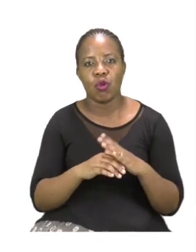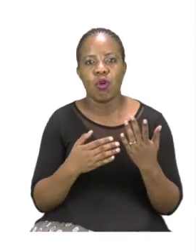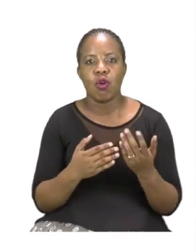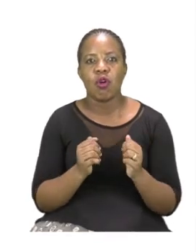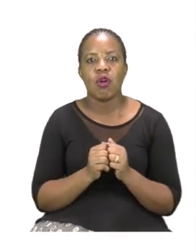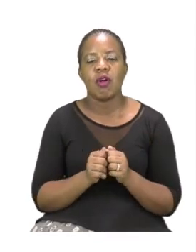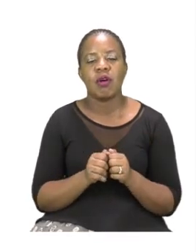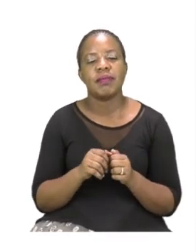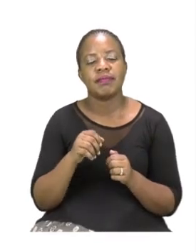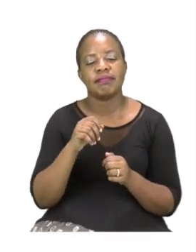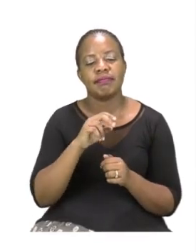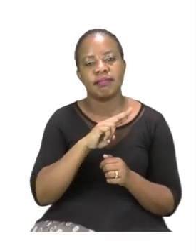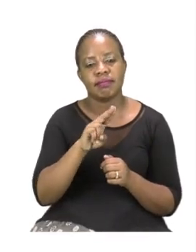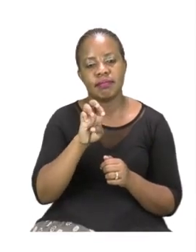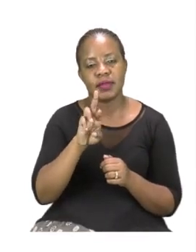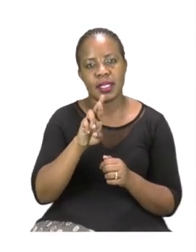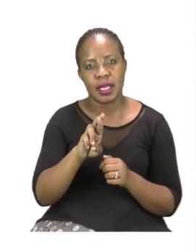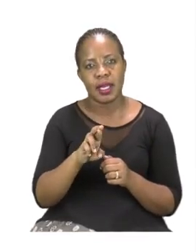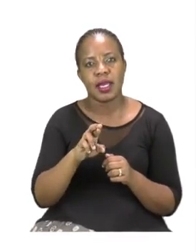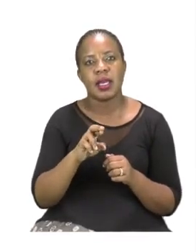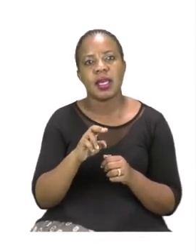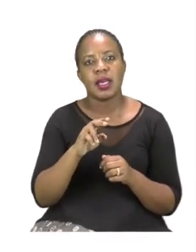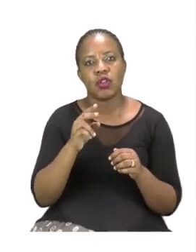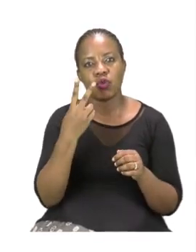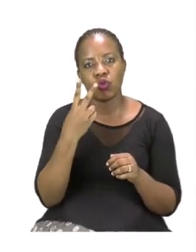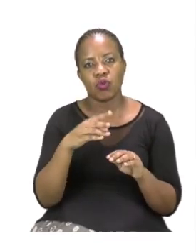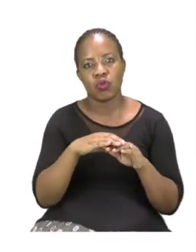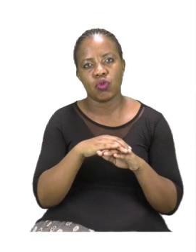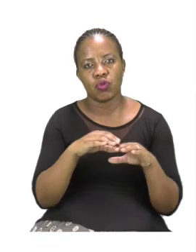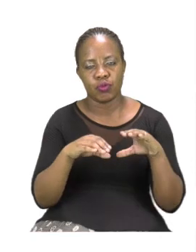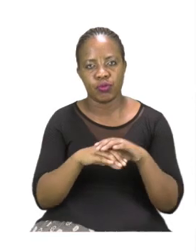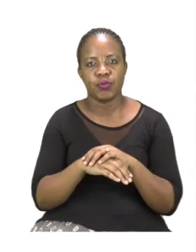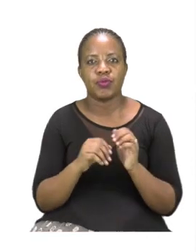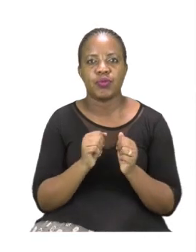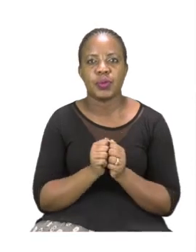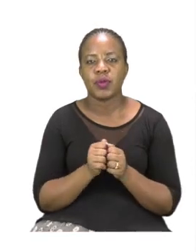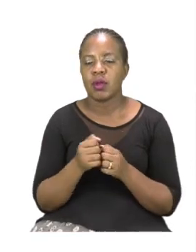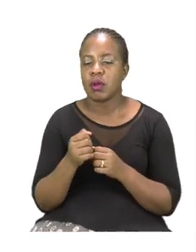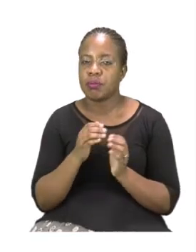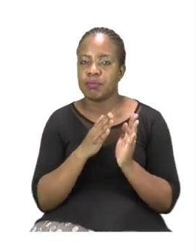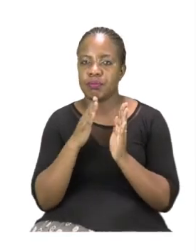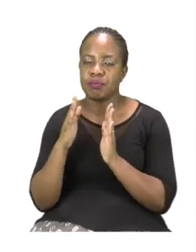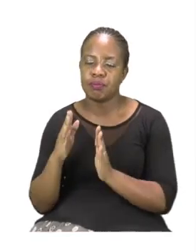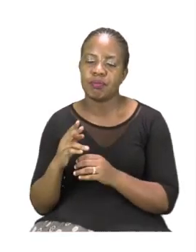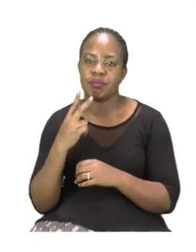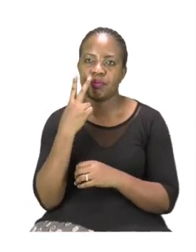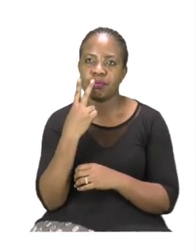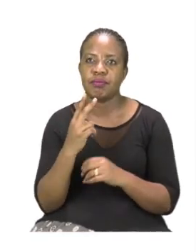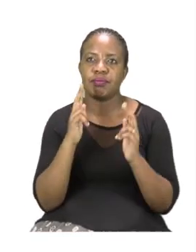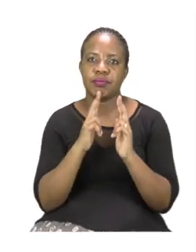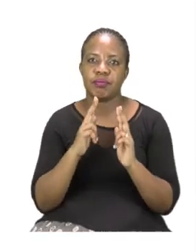The next one shows two people and they're enjoying themselves with some toys. The first sentence